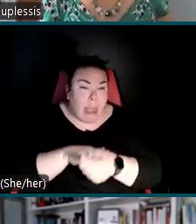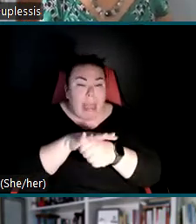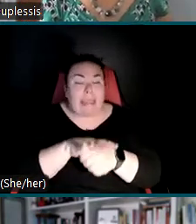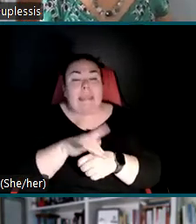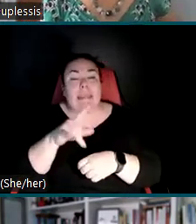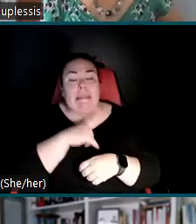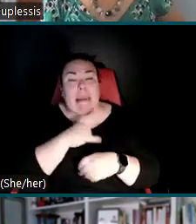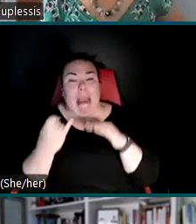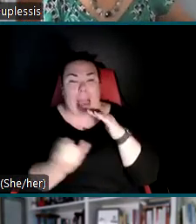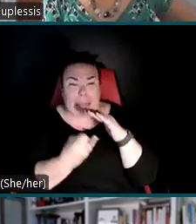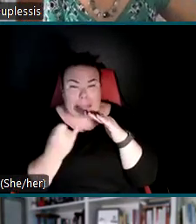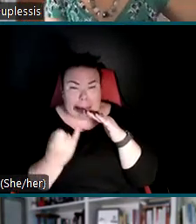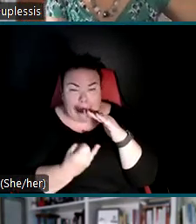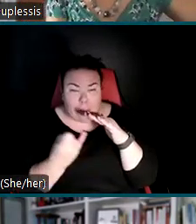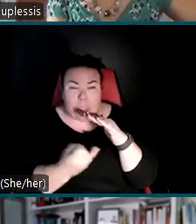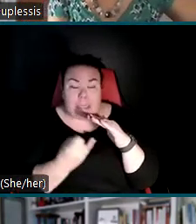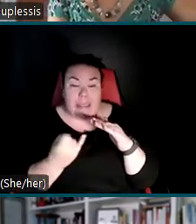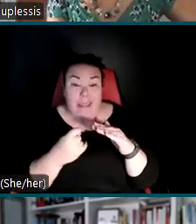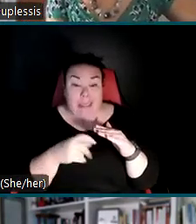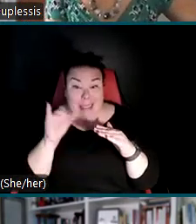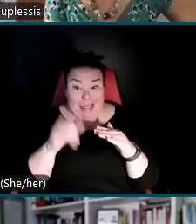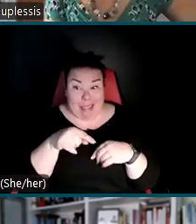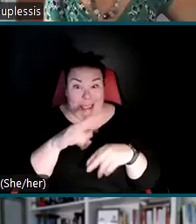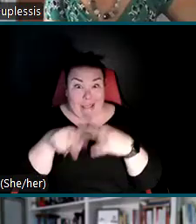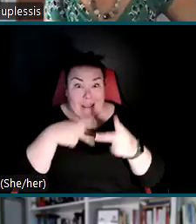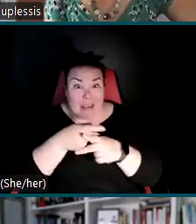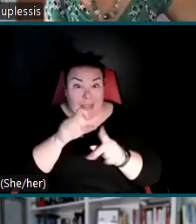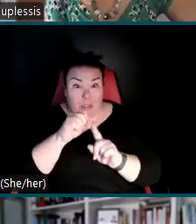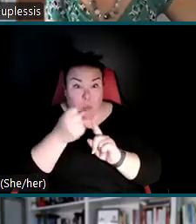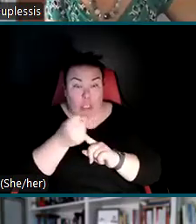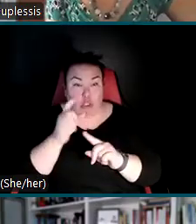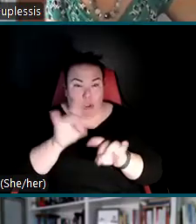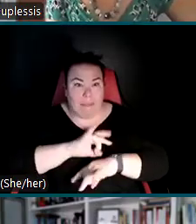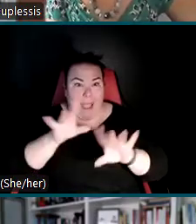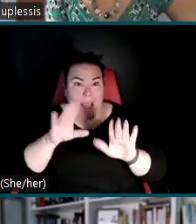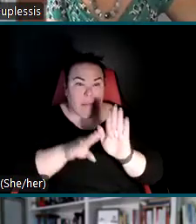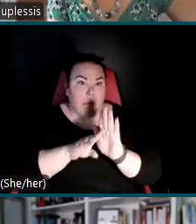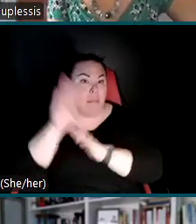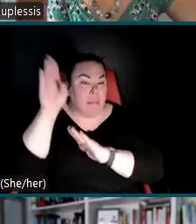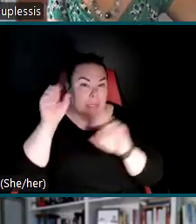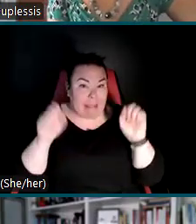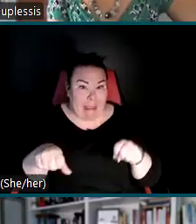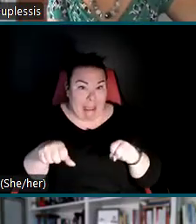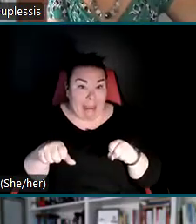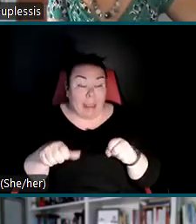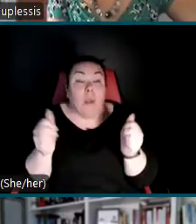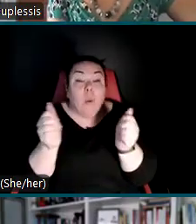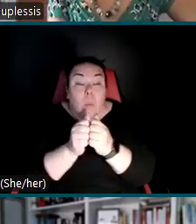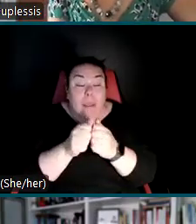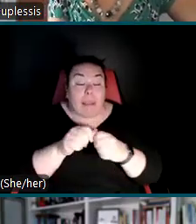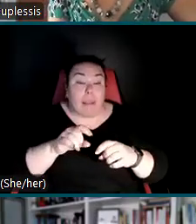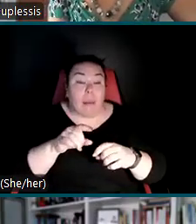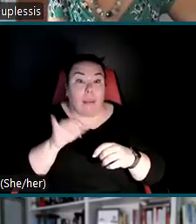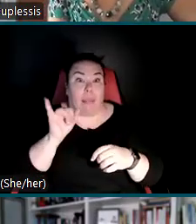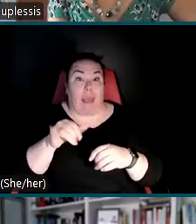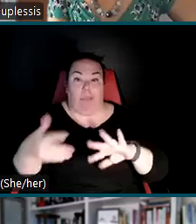very conditions that allow violence to escalate. In the wake of the chaos of a disaster, it's easy for our survivors to